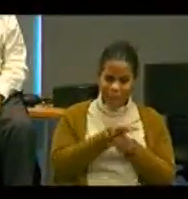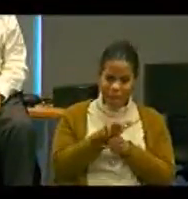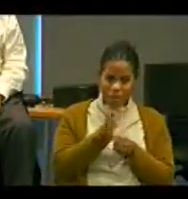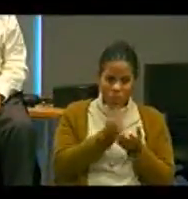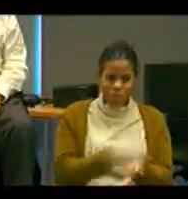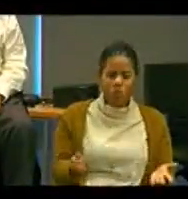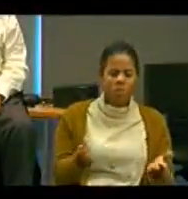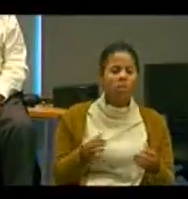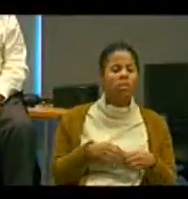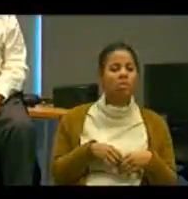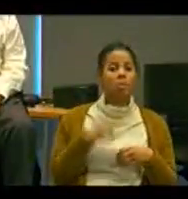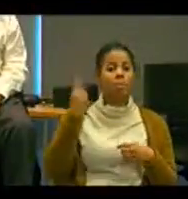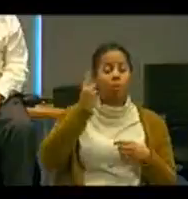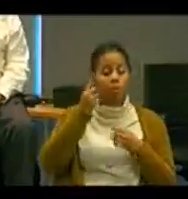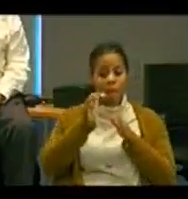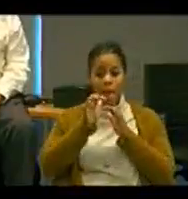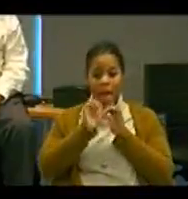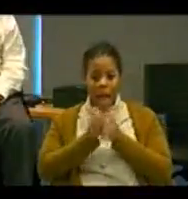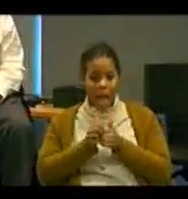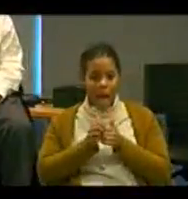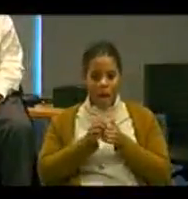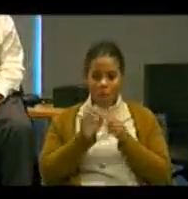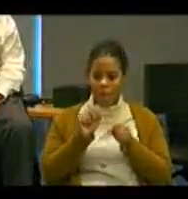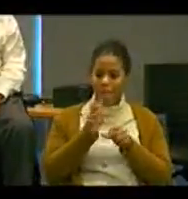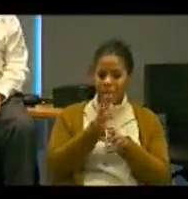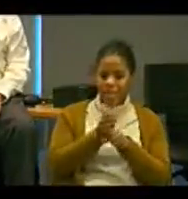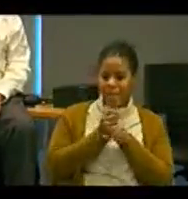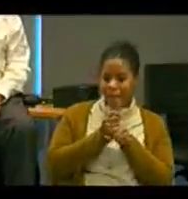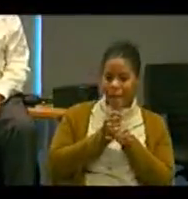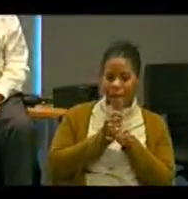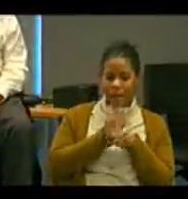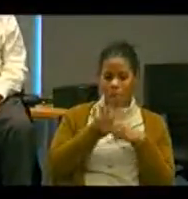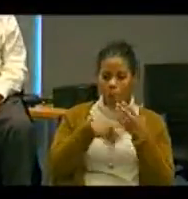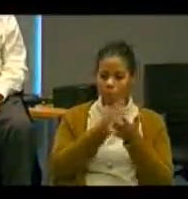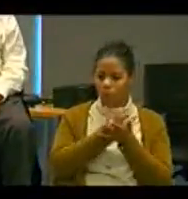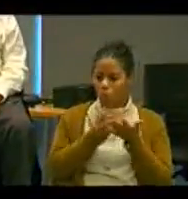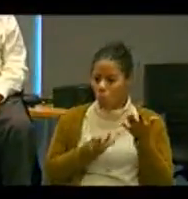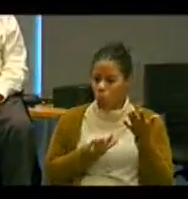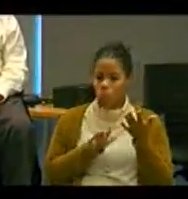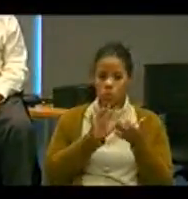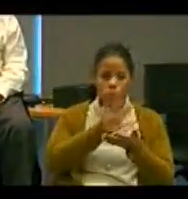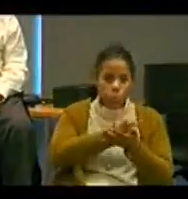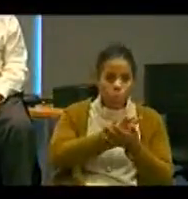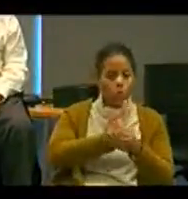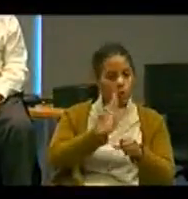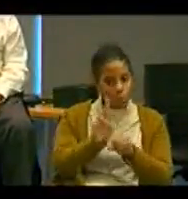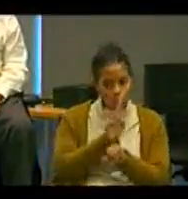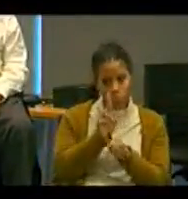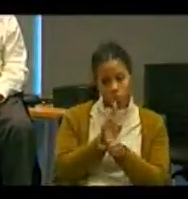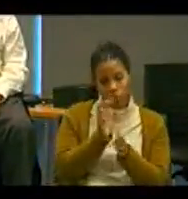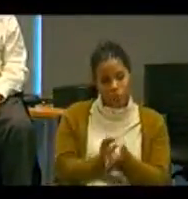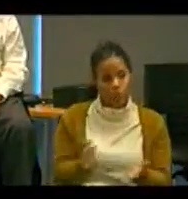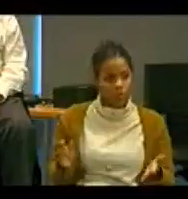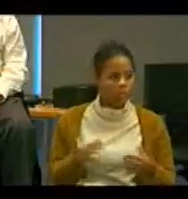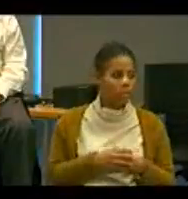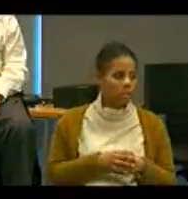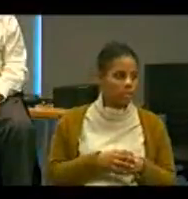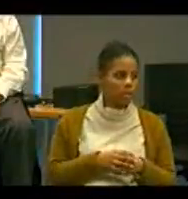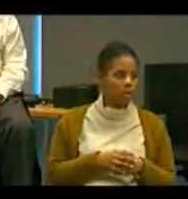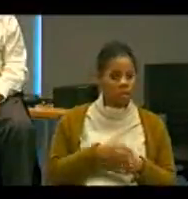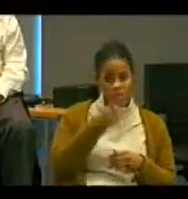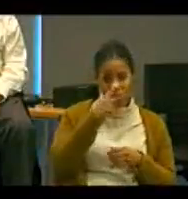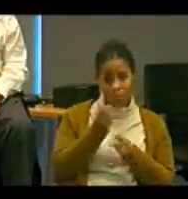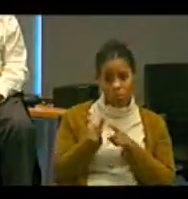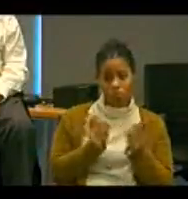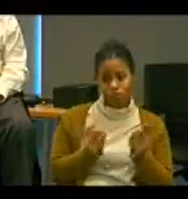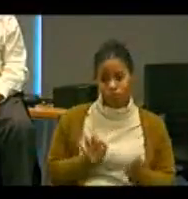those schools? What's the federal government's role in trying to get those schools to actually use those resources? And I would love you to have brief us in